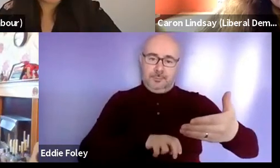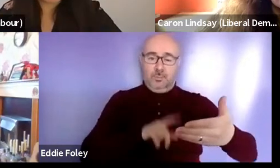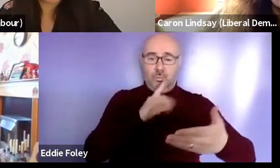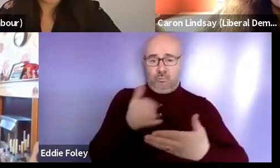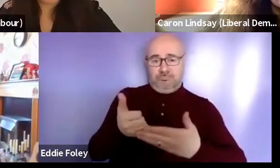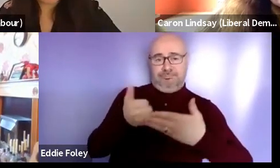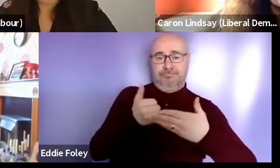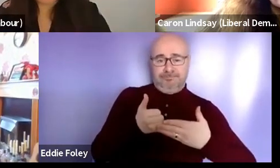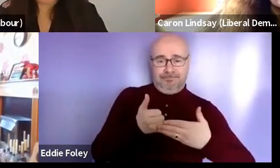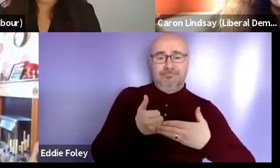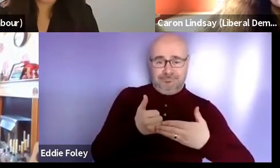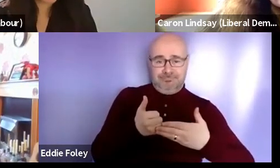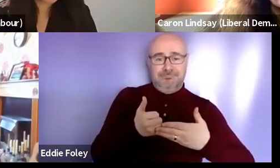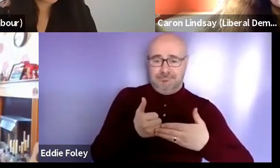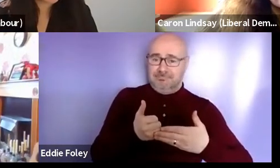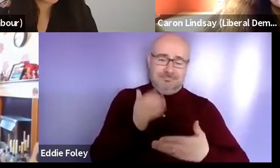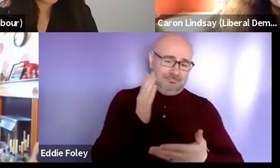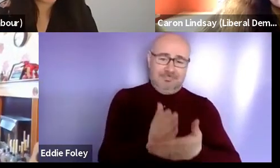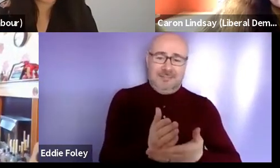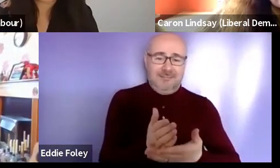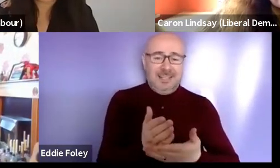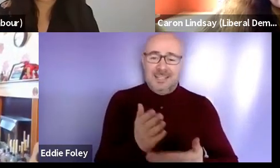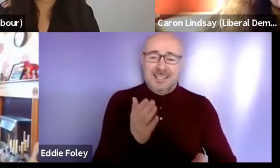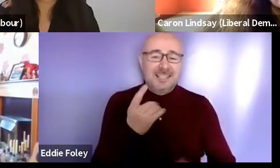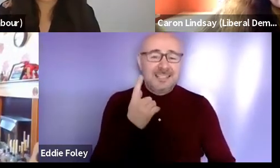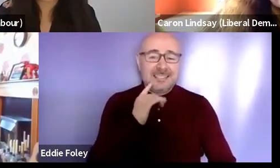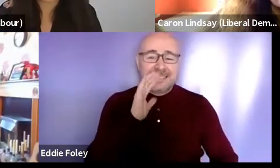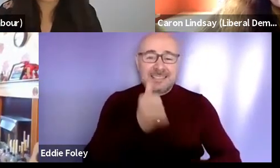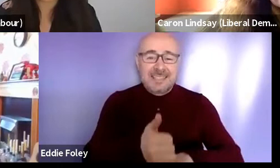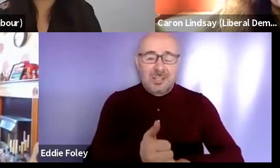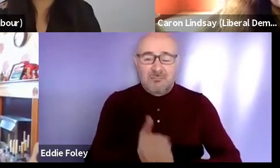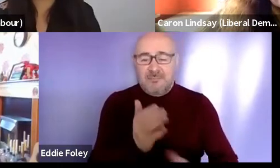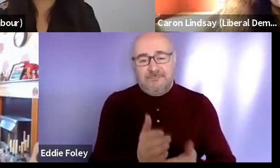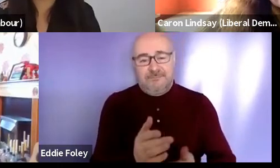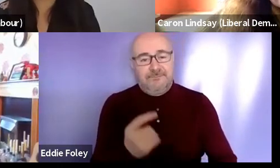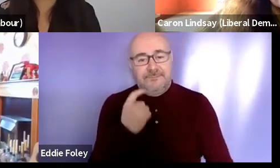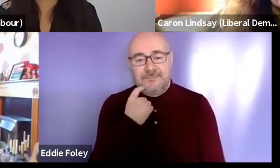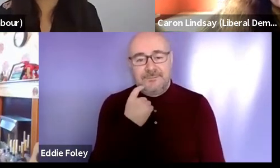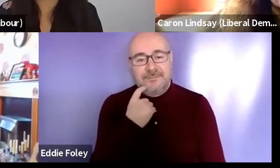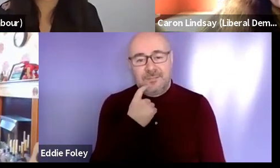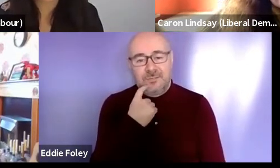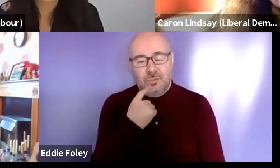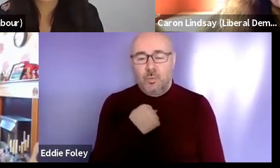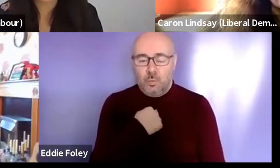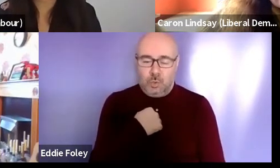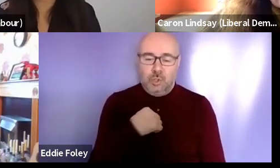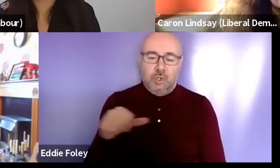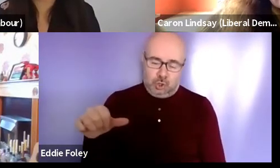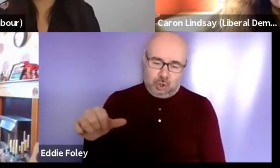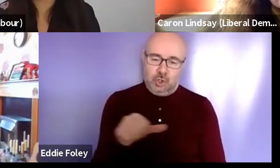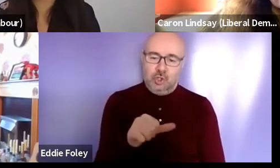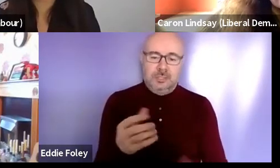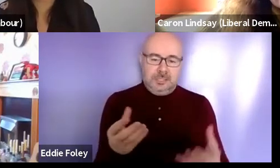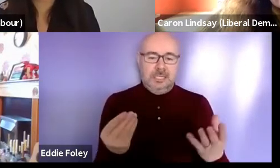We've found that we can do it, and it's not difficult. So we should be doing it, and we shouldn't fall back into old ways just because some form